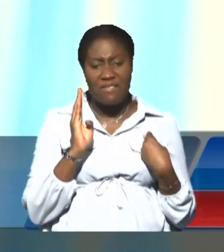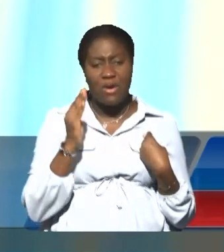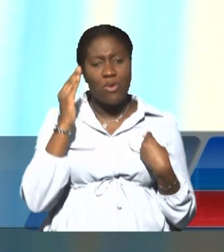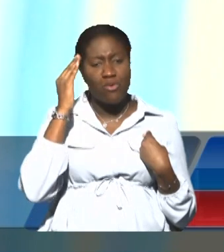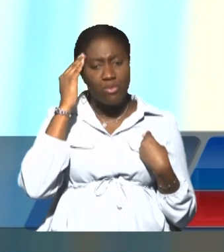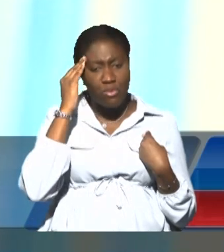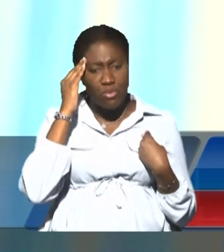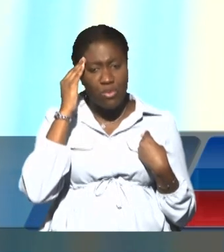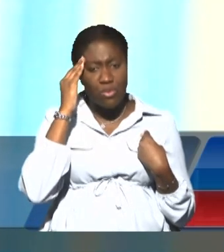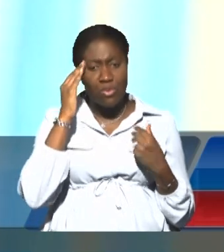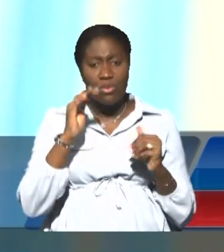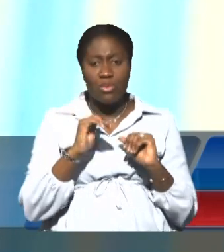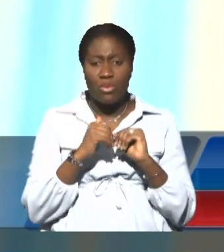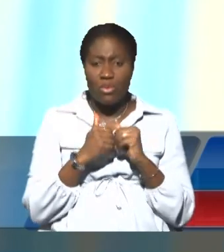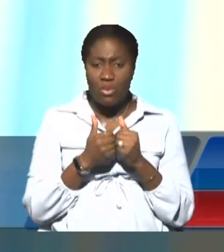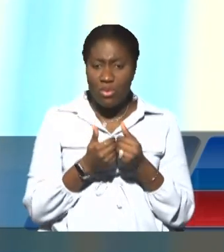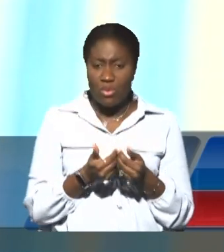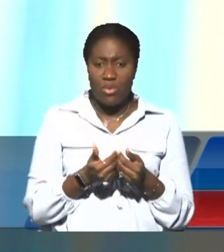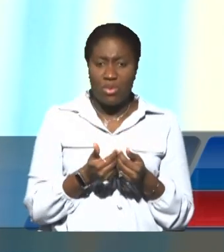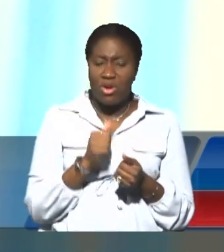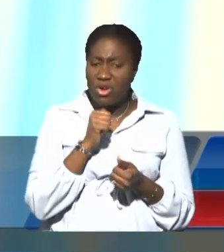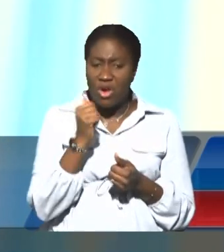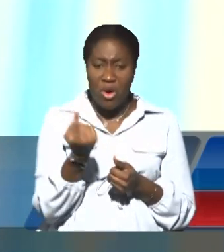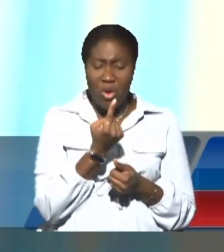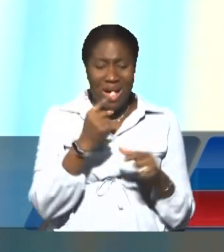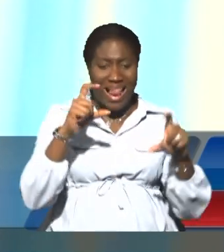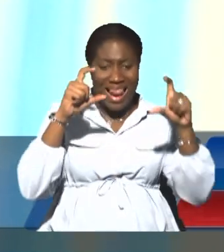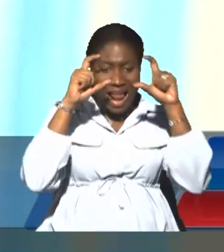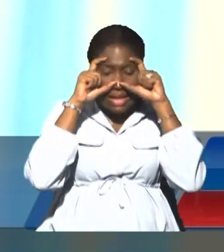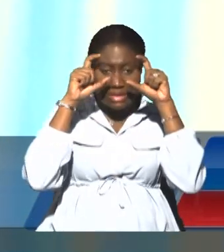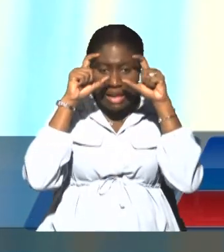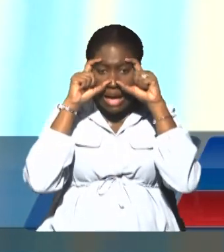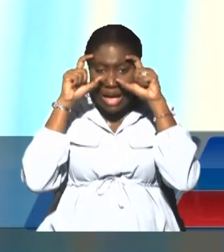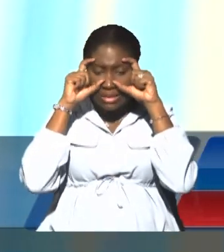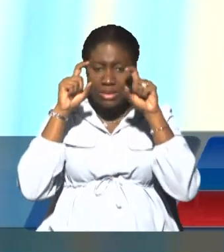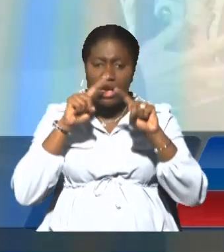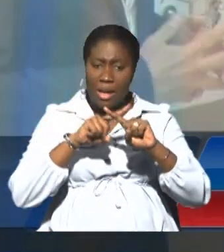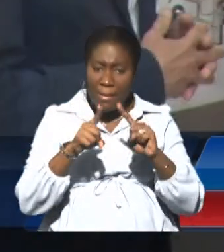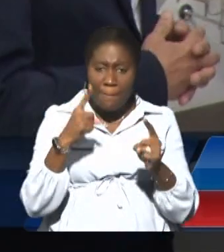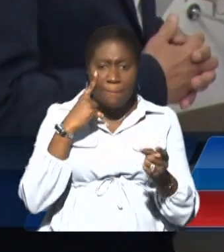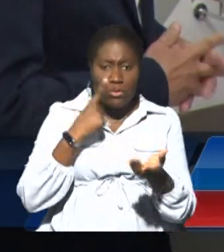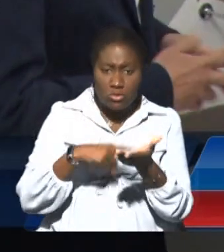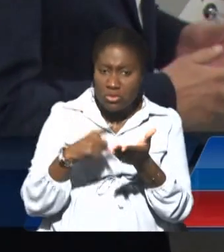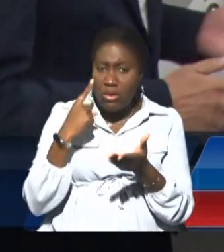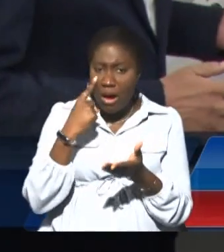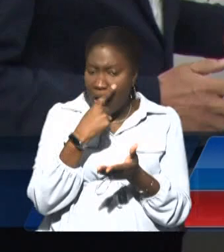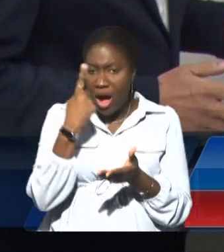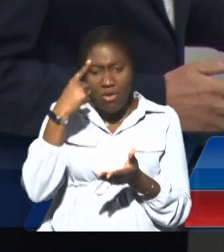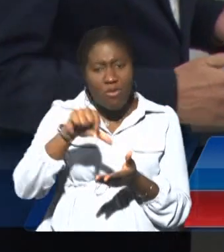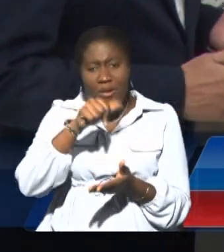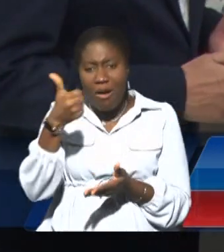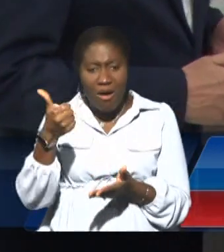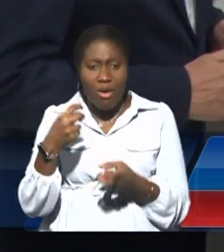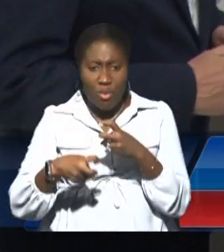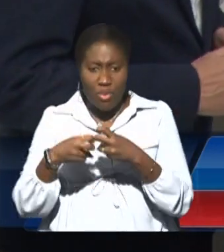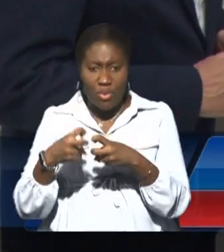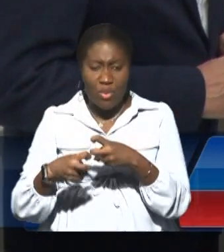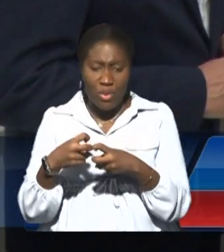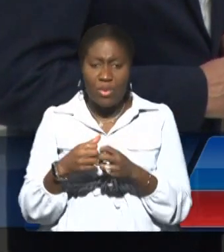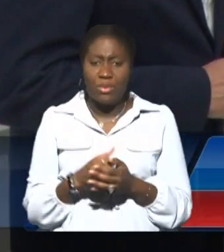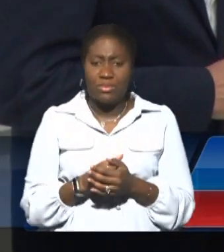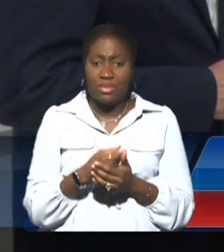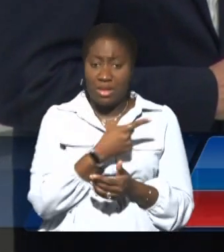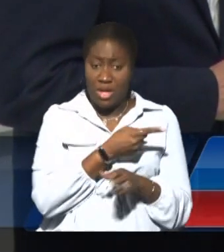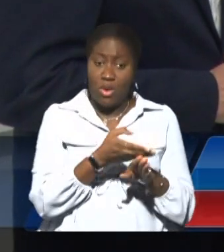do not glasses alone, but primary eye care. Dr. Bola, who this year received the